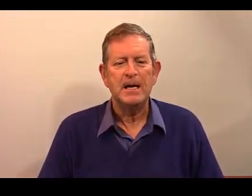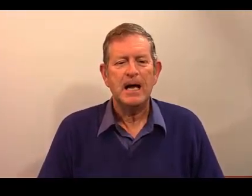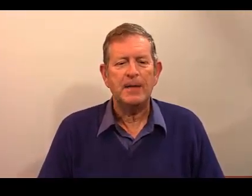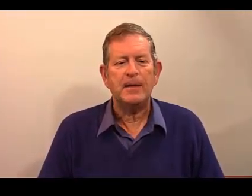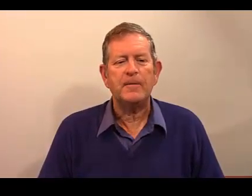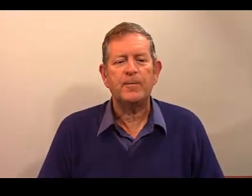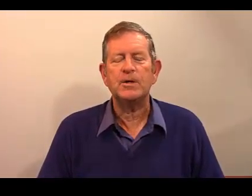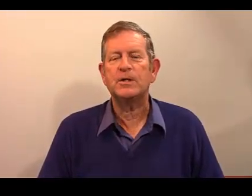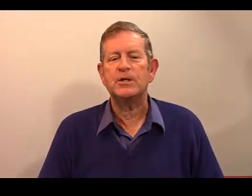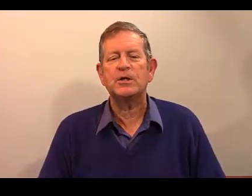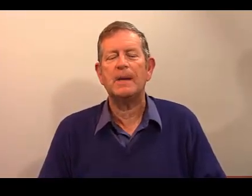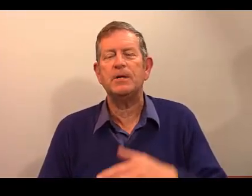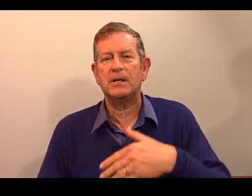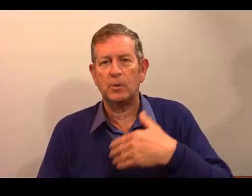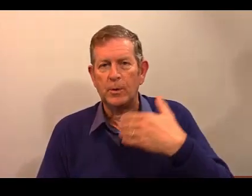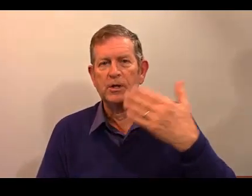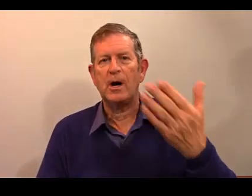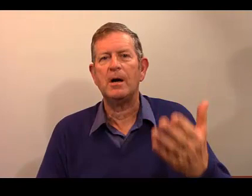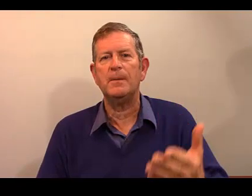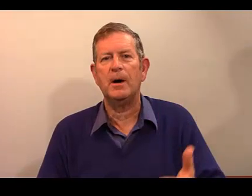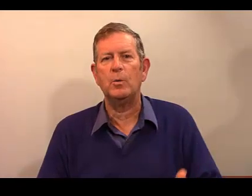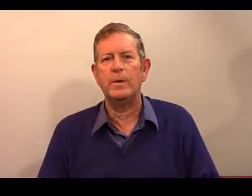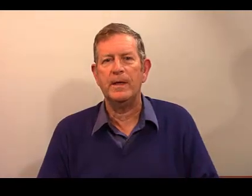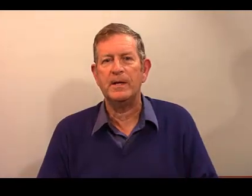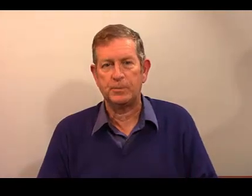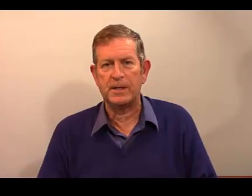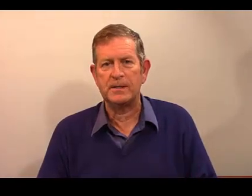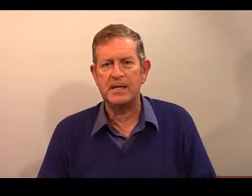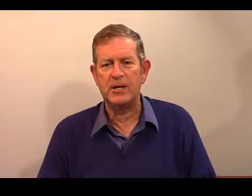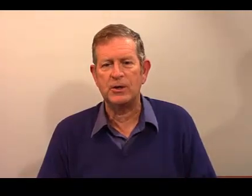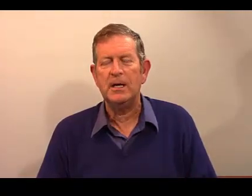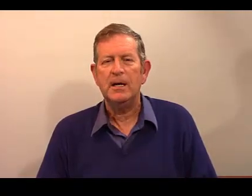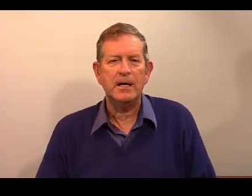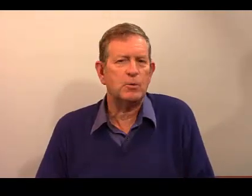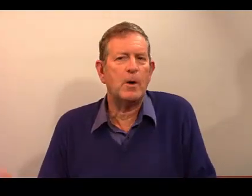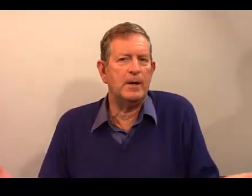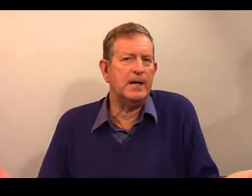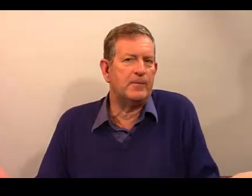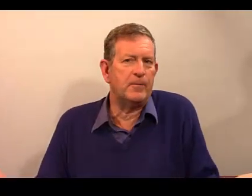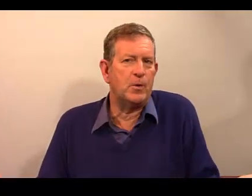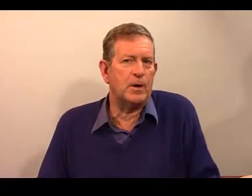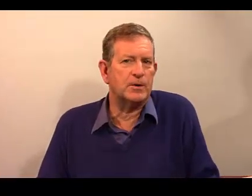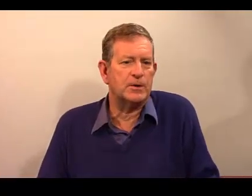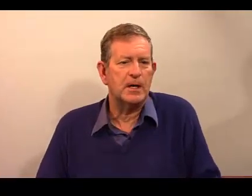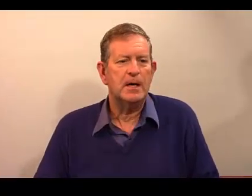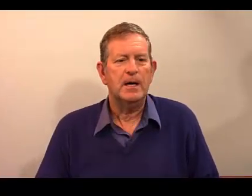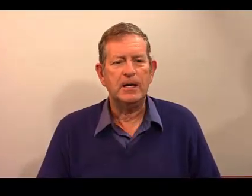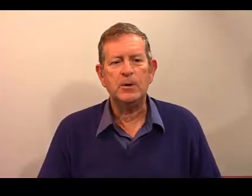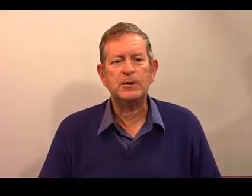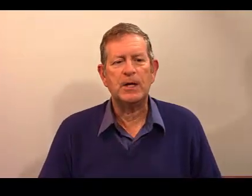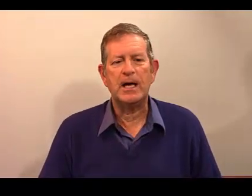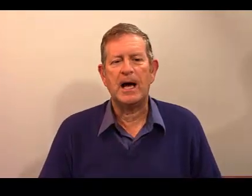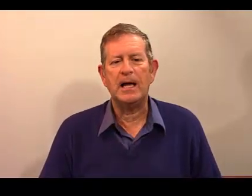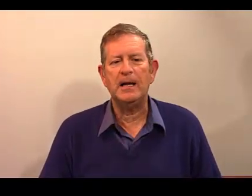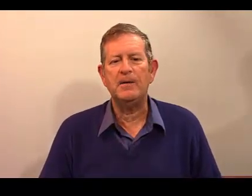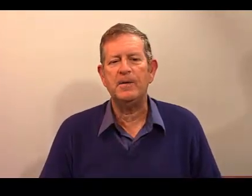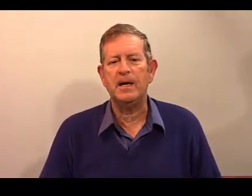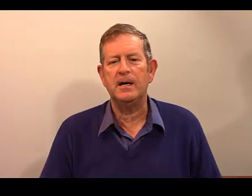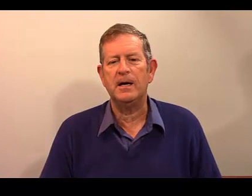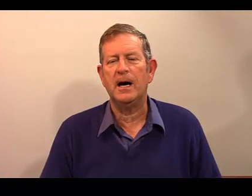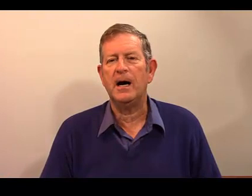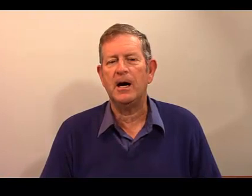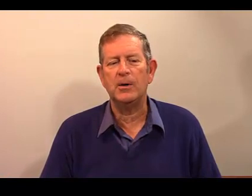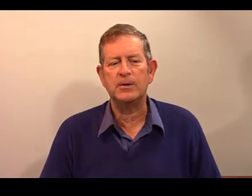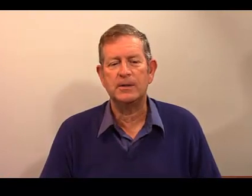Okay? And then the first subject that we talk about within this presentation is where we live, of course. And you'll say, I